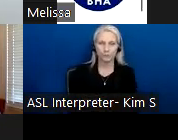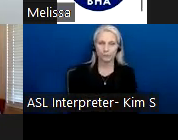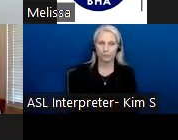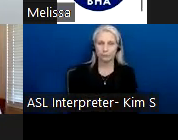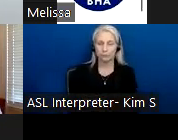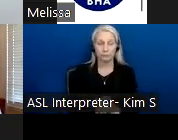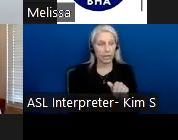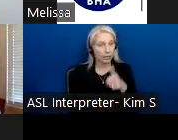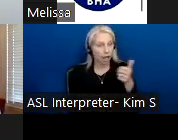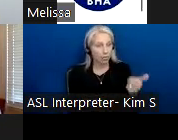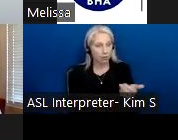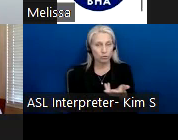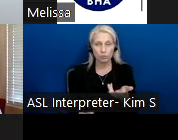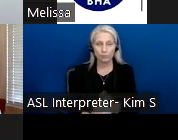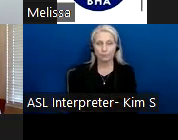Any others?